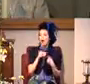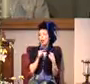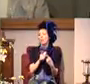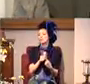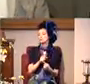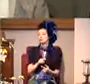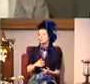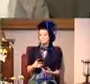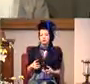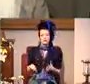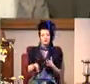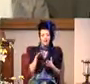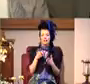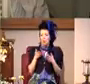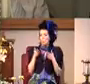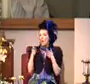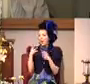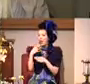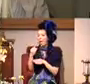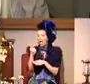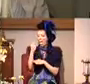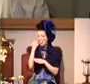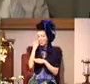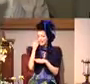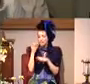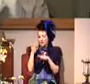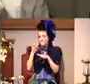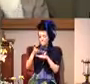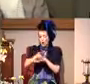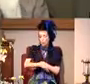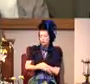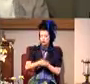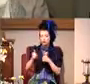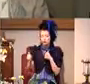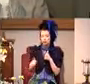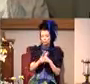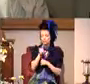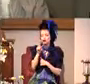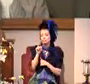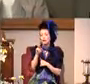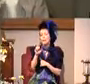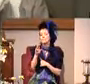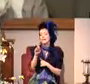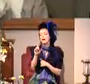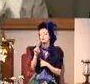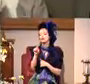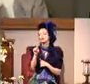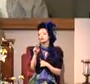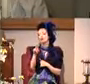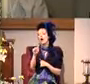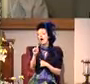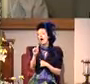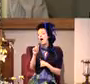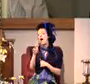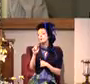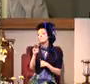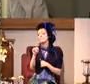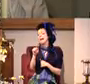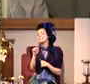to find our way out. Sometimes I think that we're in that post-traumatic phase of the trauma that has happened to us in our